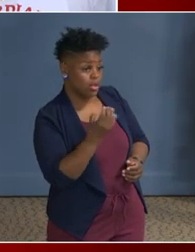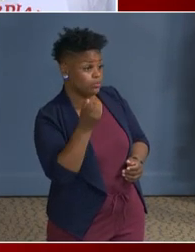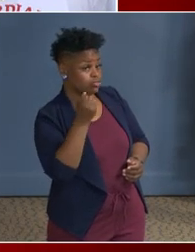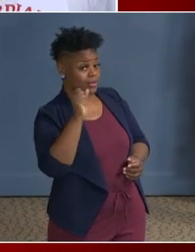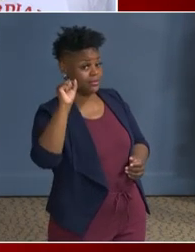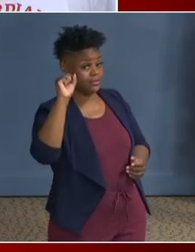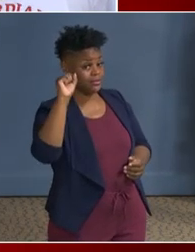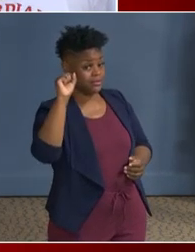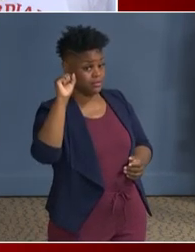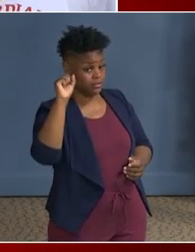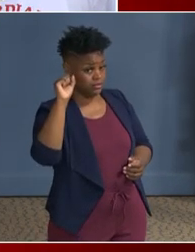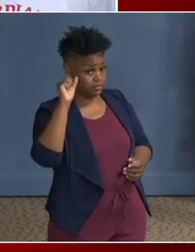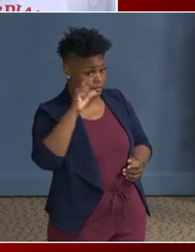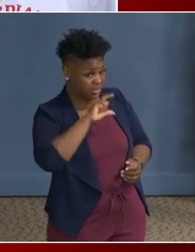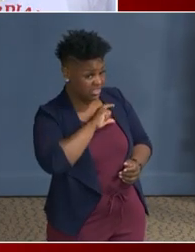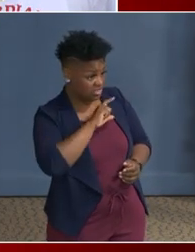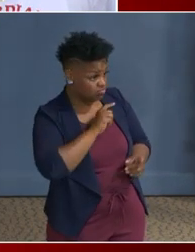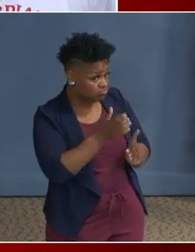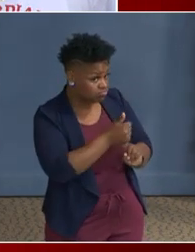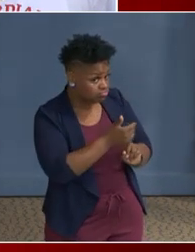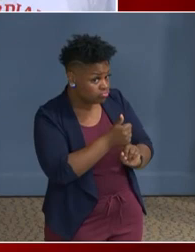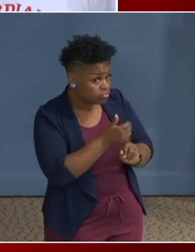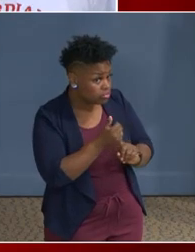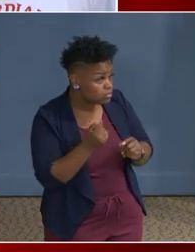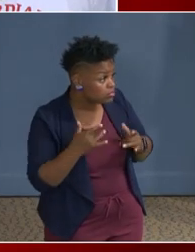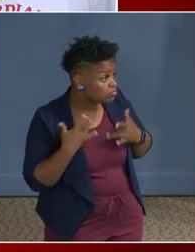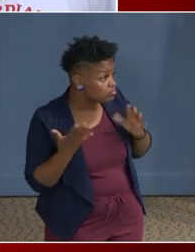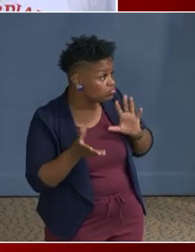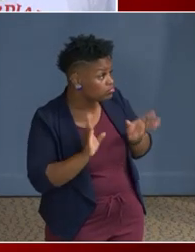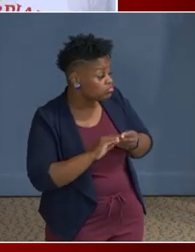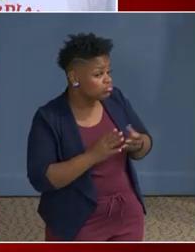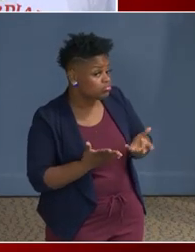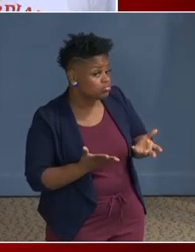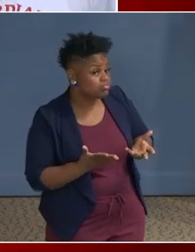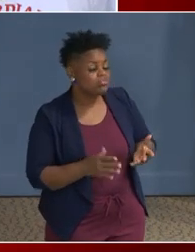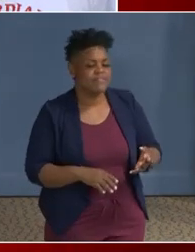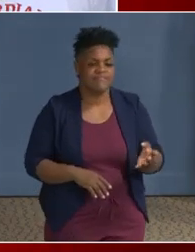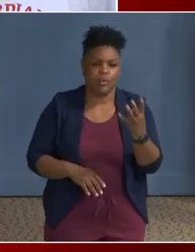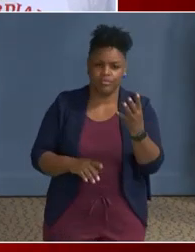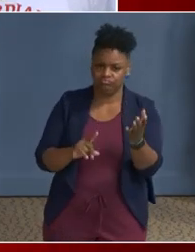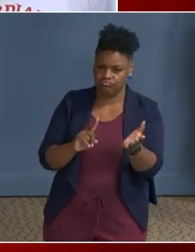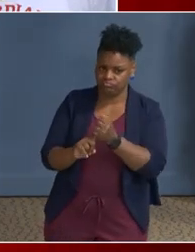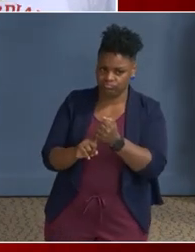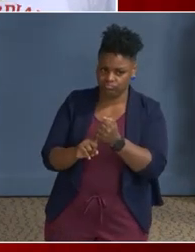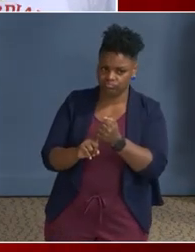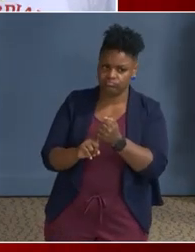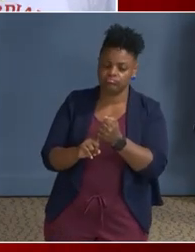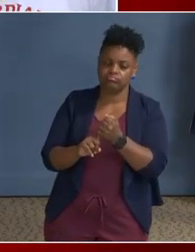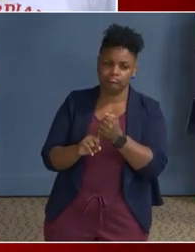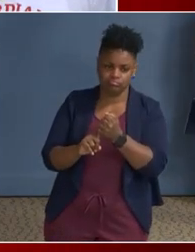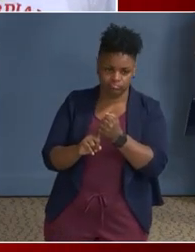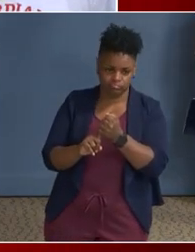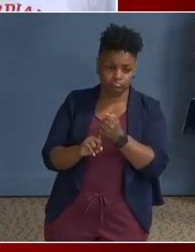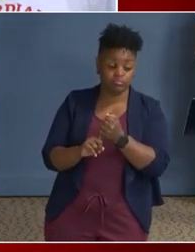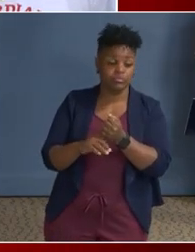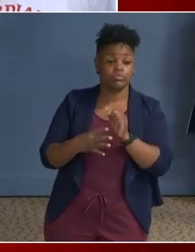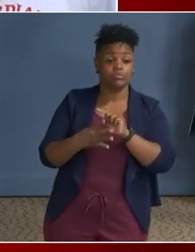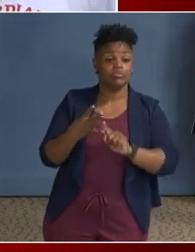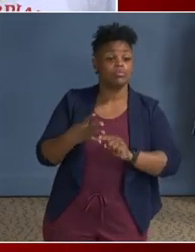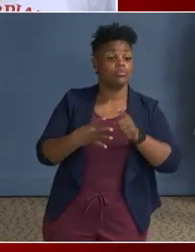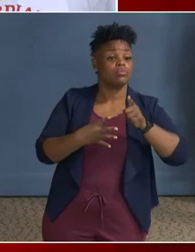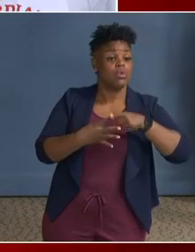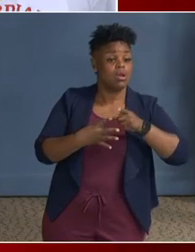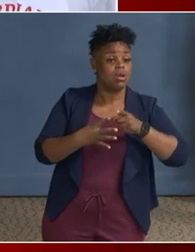4 arrests during the 4th of July weekend. One of those arrests was particularly concerning to us. It was a person that